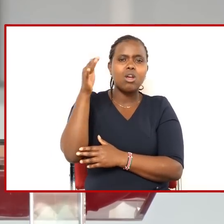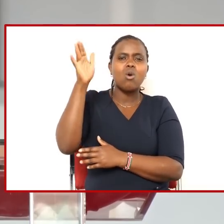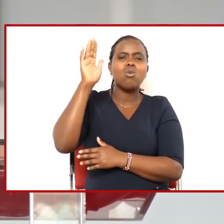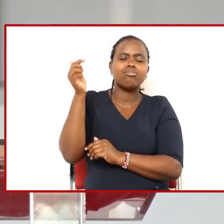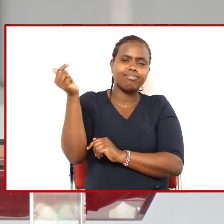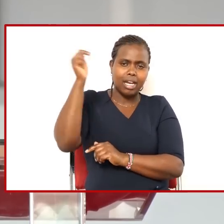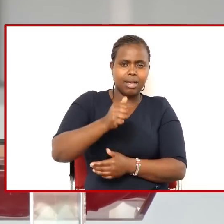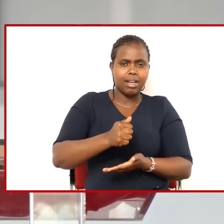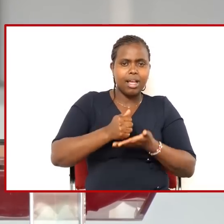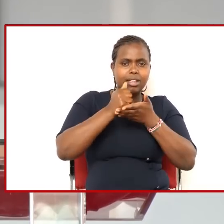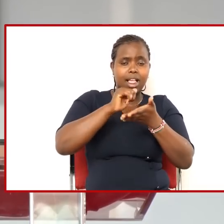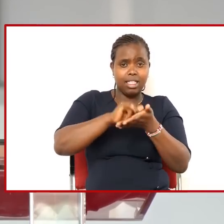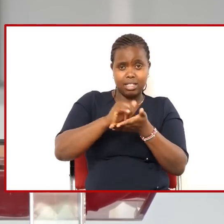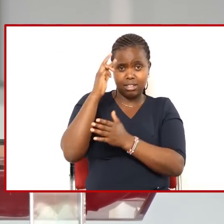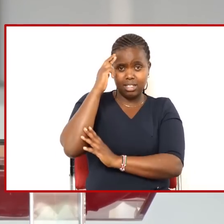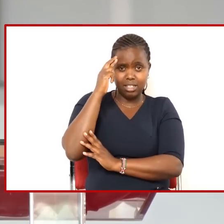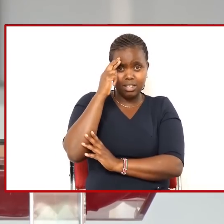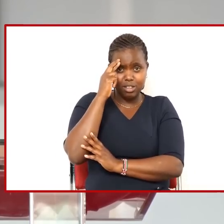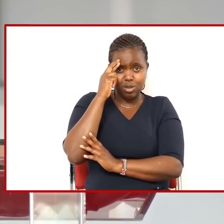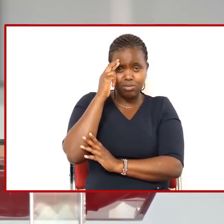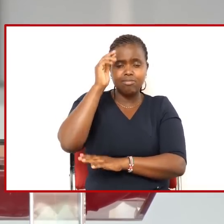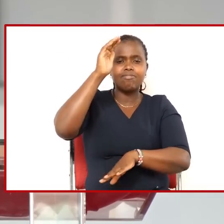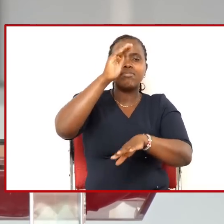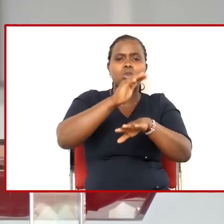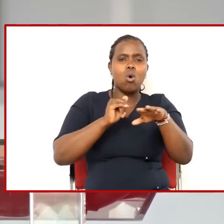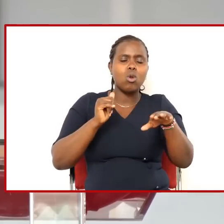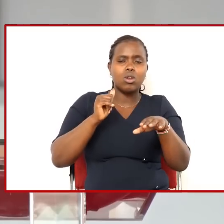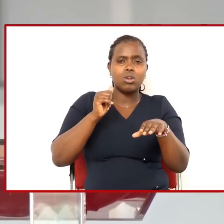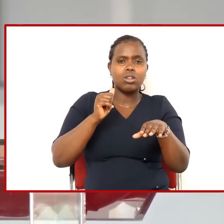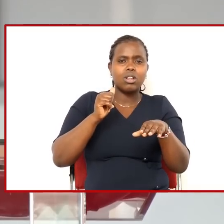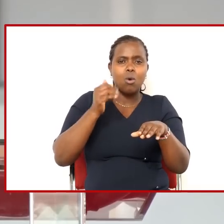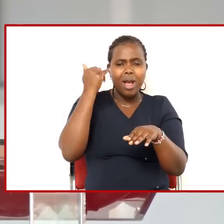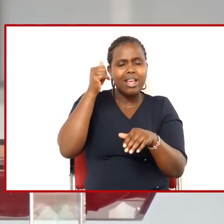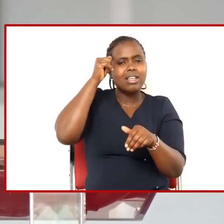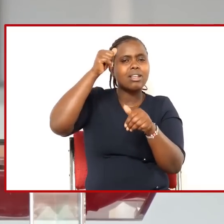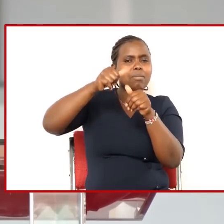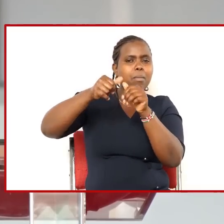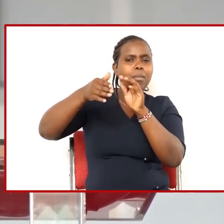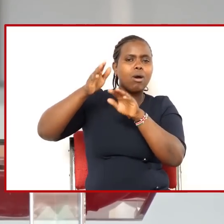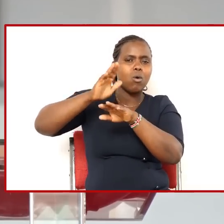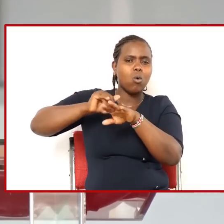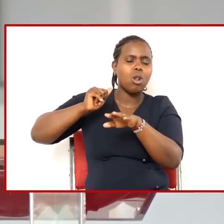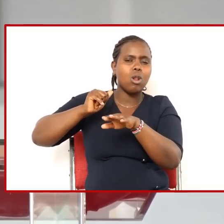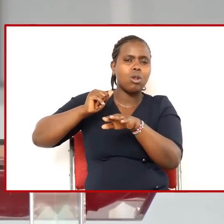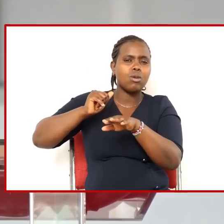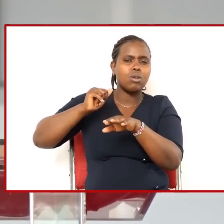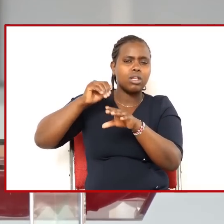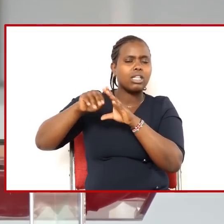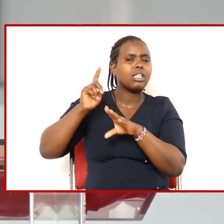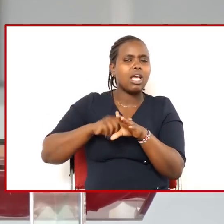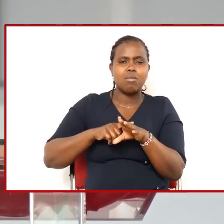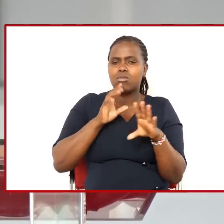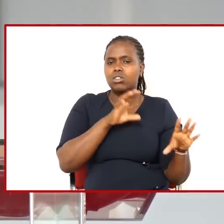him up. That is the main reason why he was called. He remembered his call in his